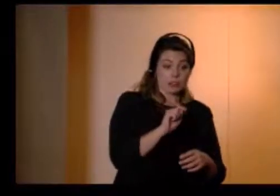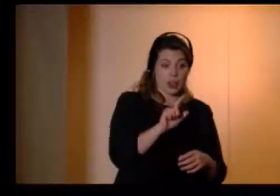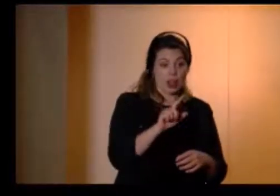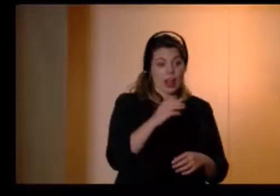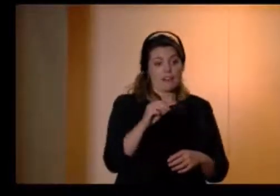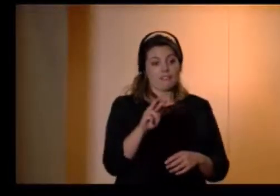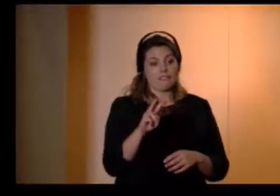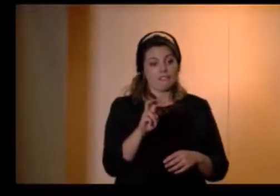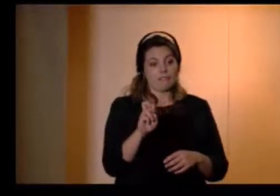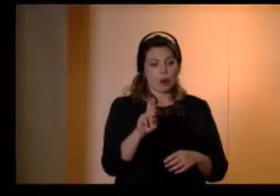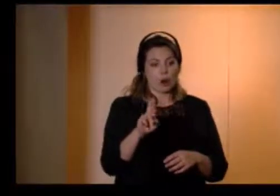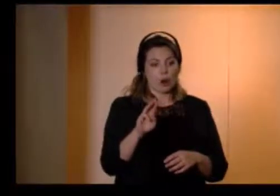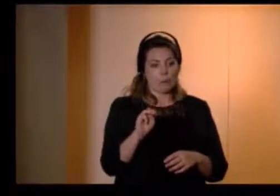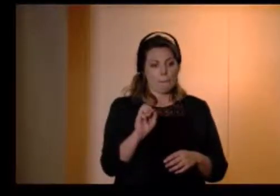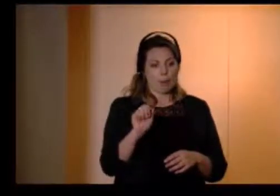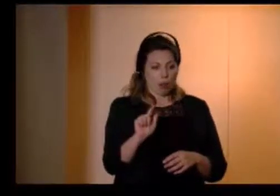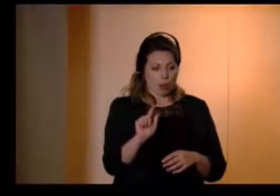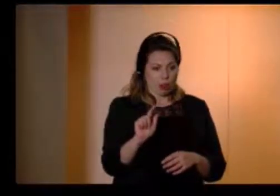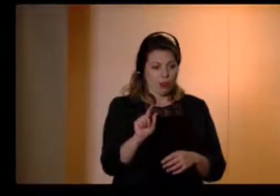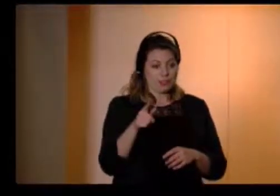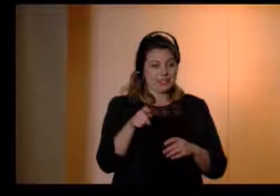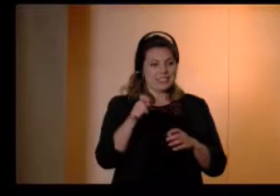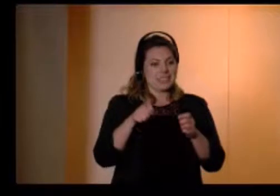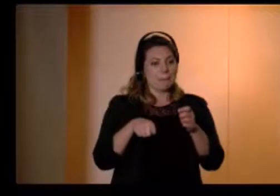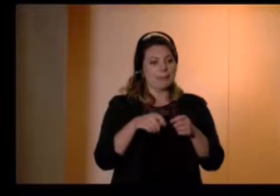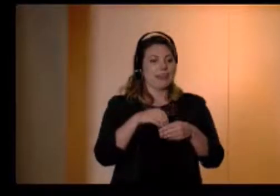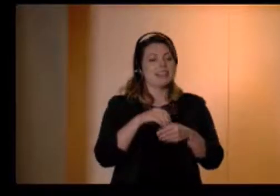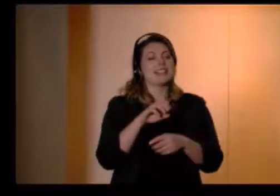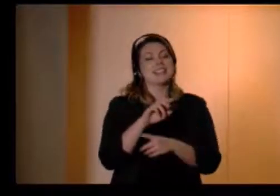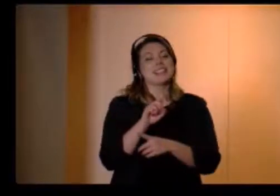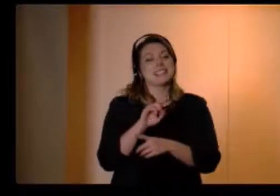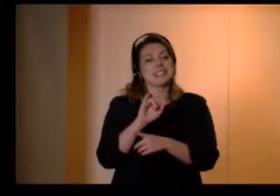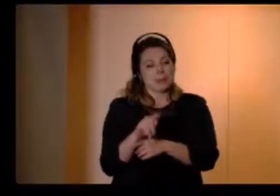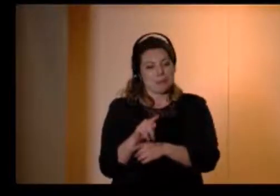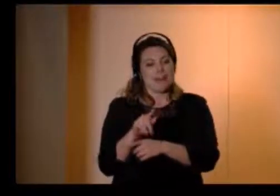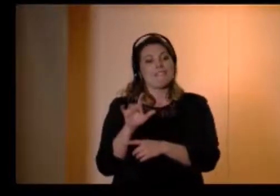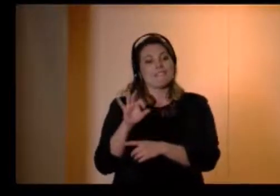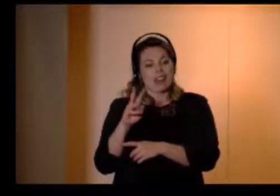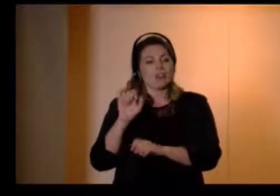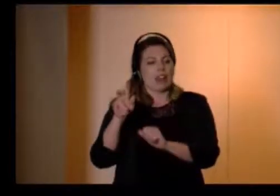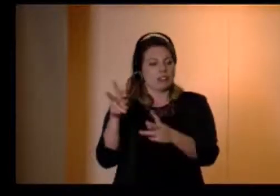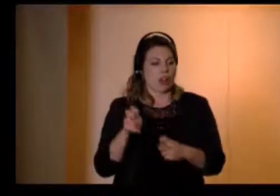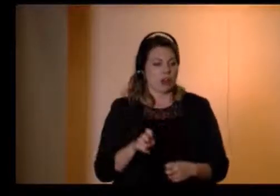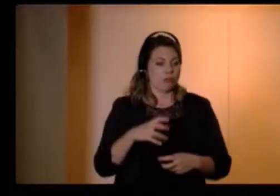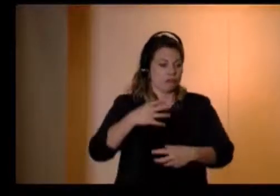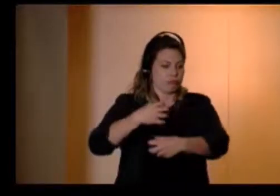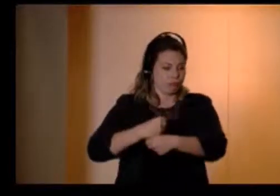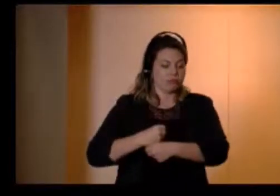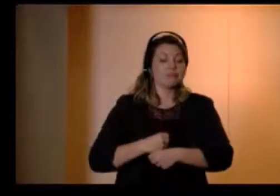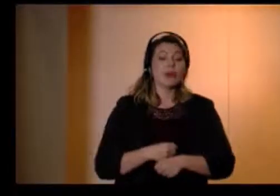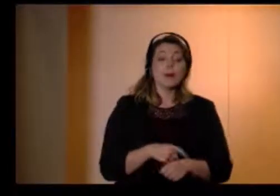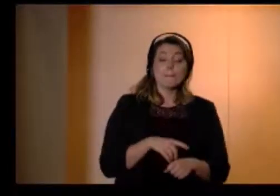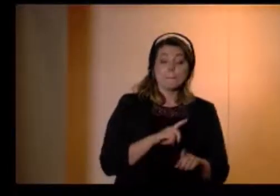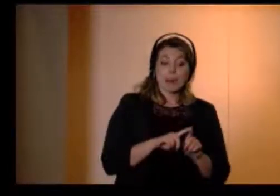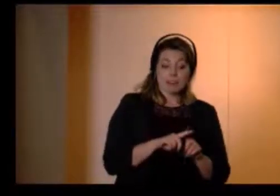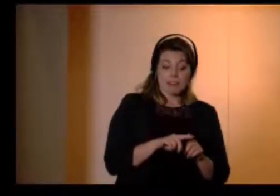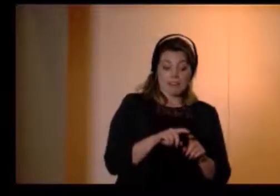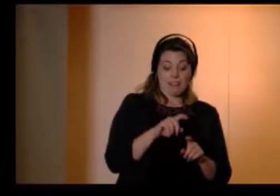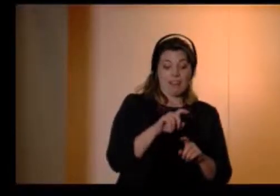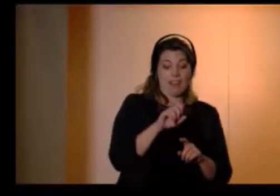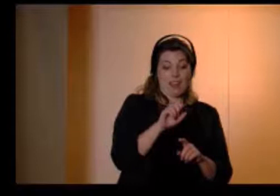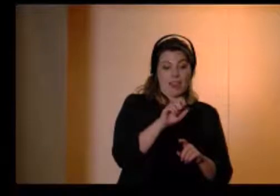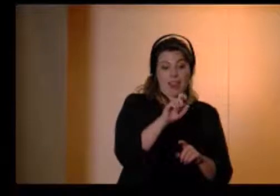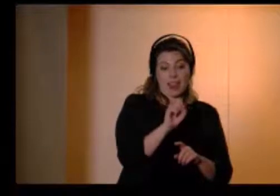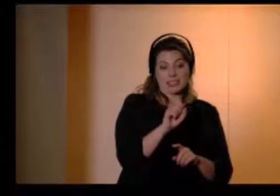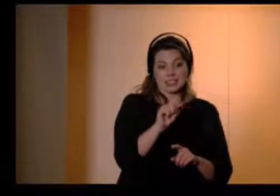get zipped up into a zip file that can also be downloaded. And then the X3D, because we allow for an